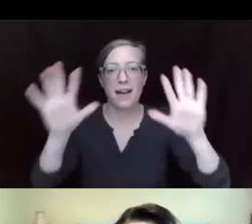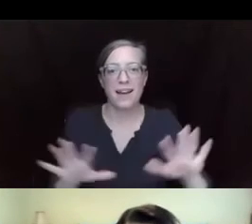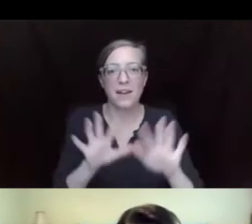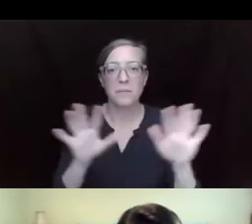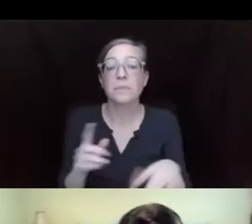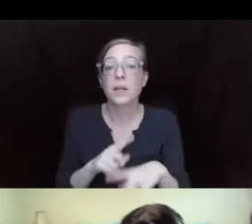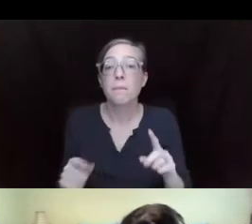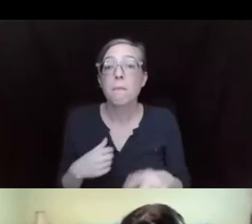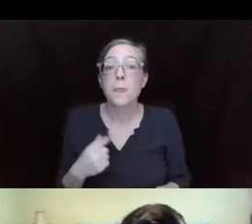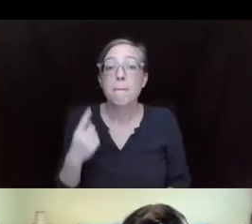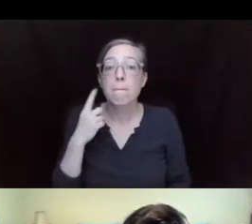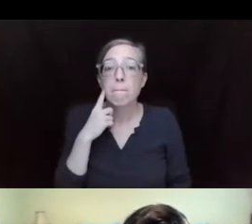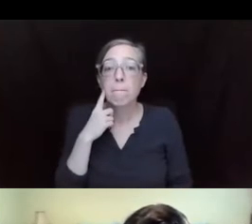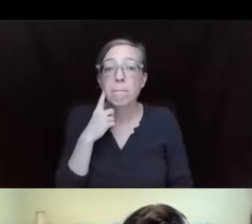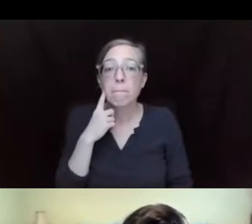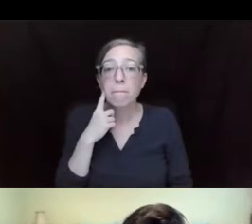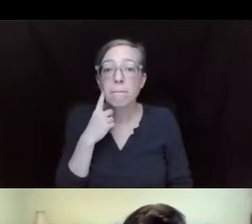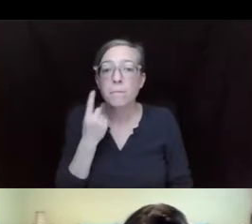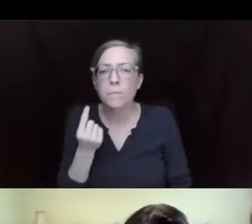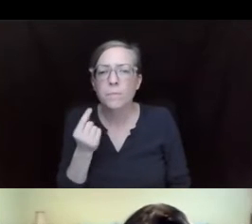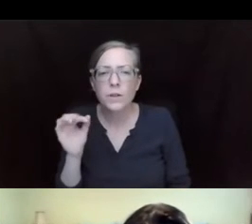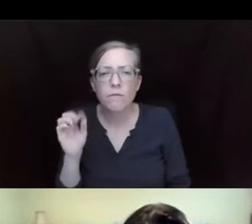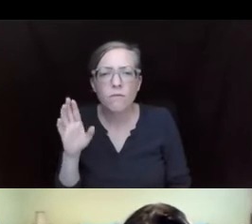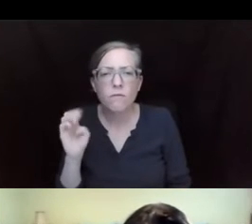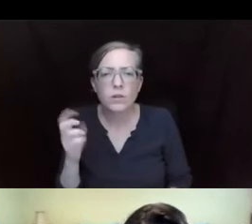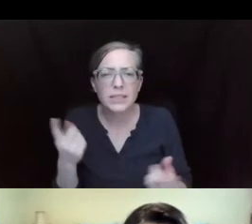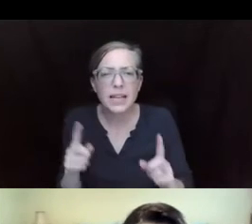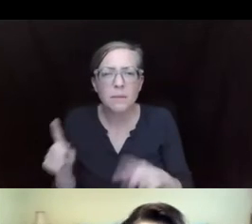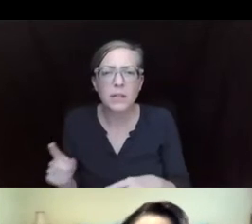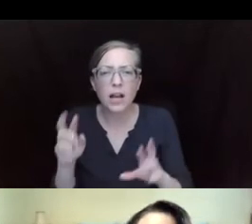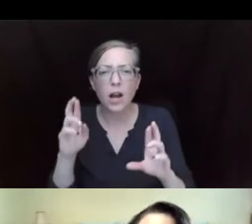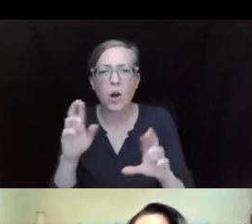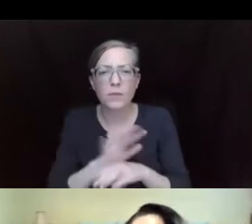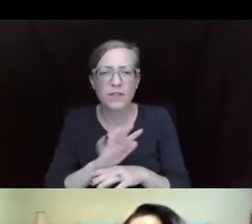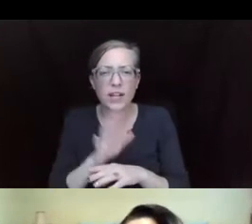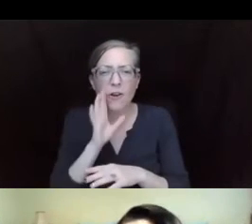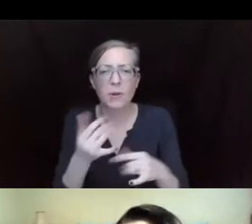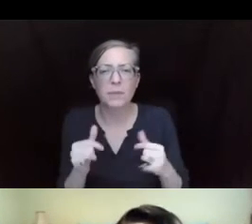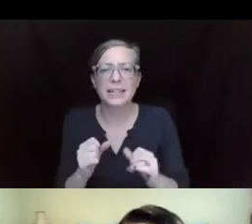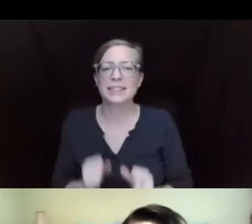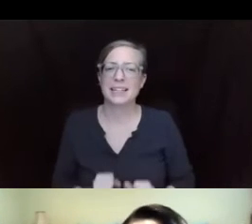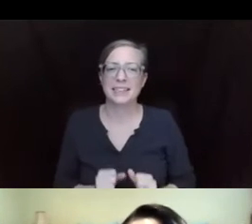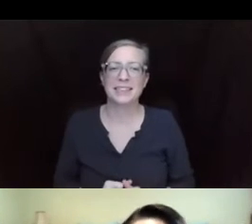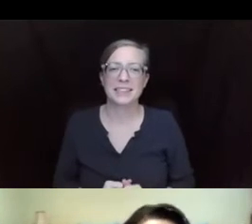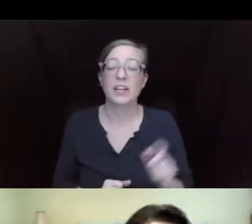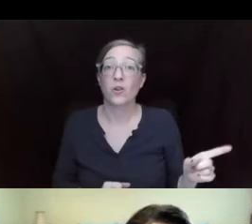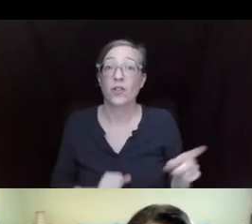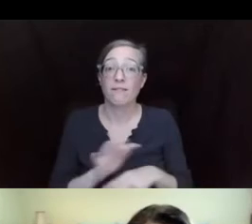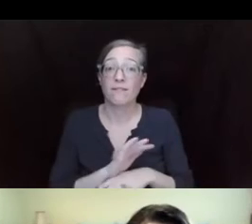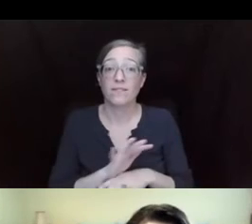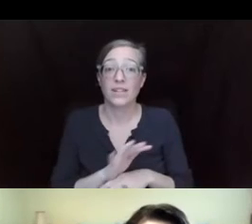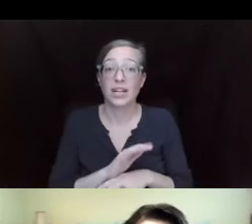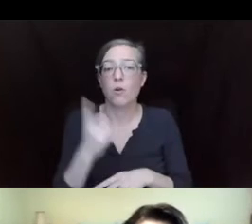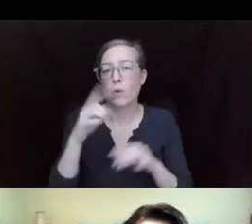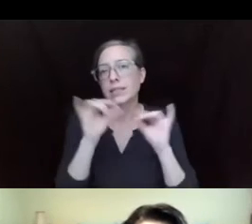you what are the forces acting. So maybe, and hopefully it's gonna play, yeah. There is a video of one of these